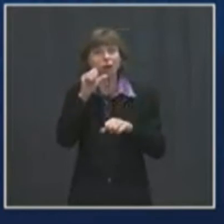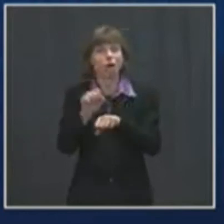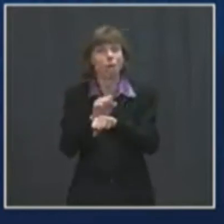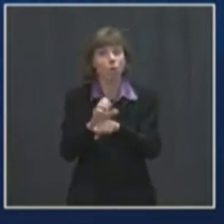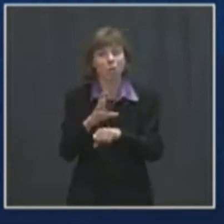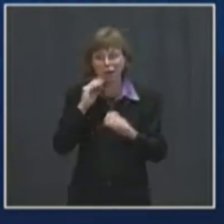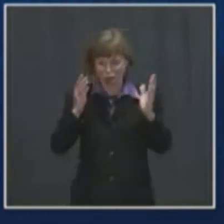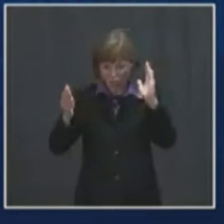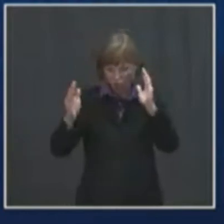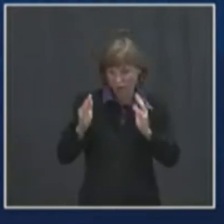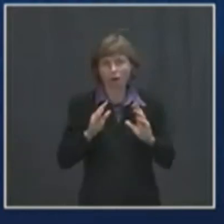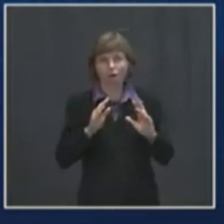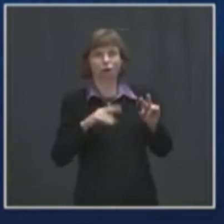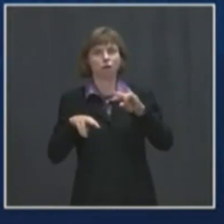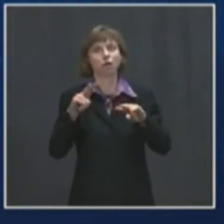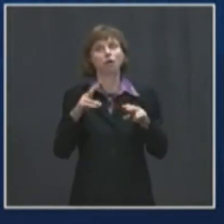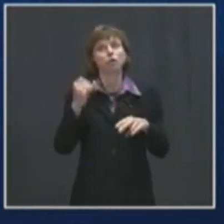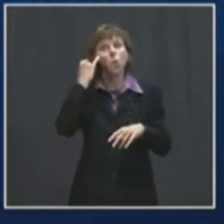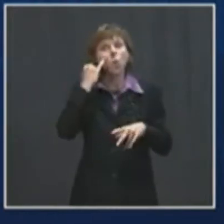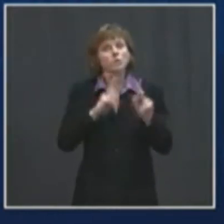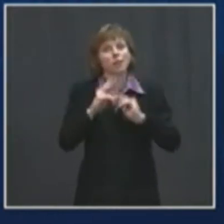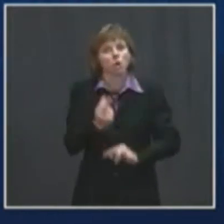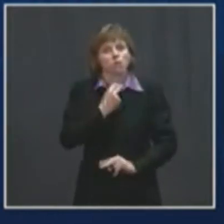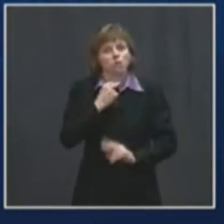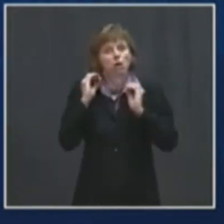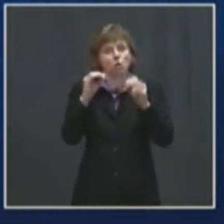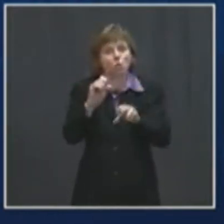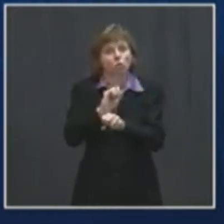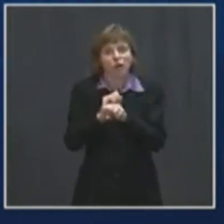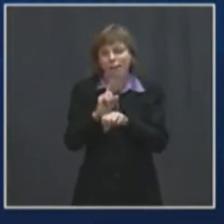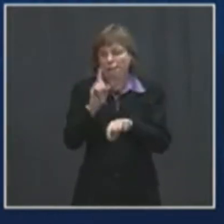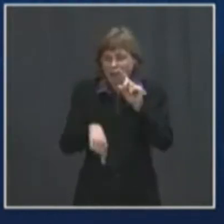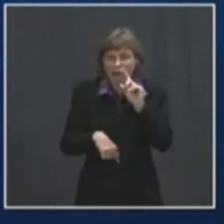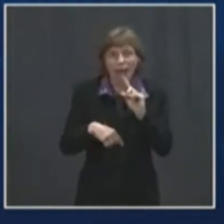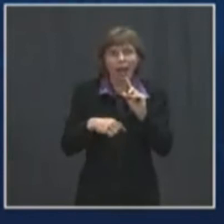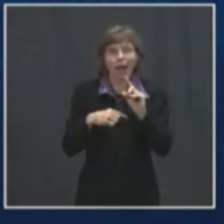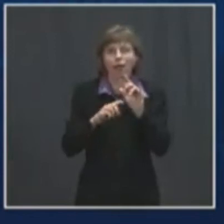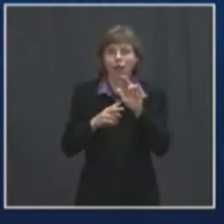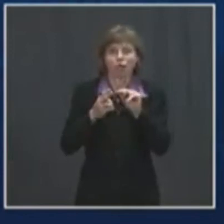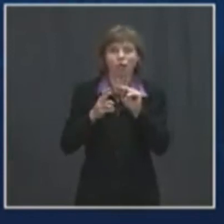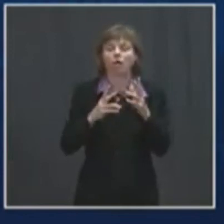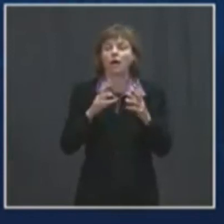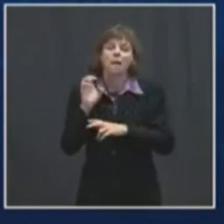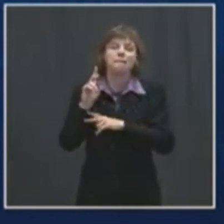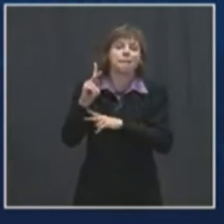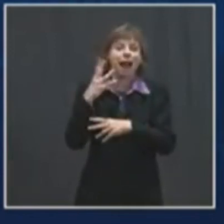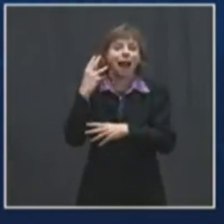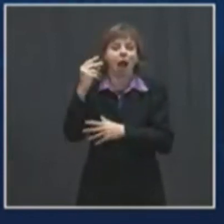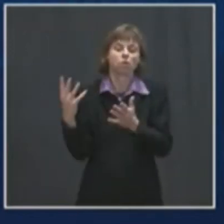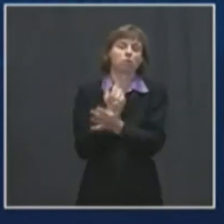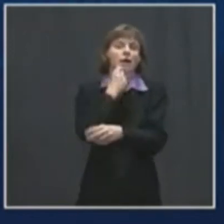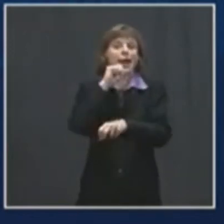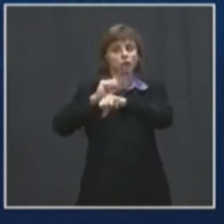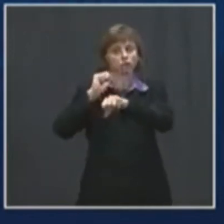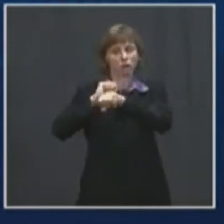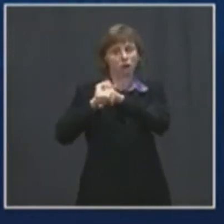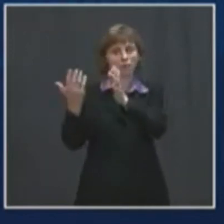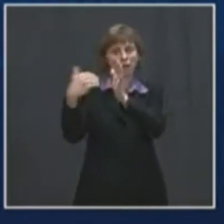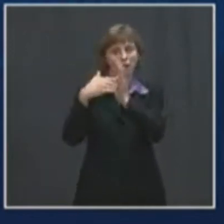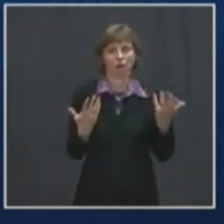getting stuck in joblessness so they can't get back out and get back into the job market, against the risk of scarring in the economy,